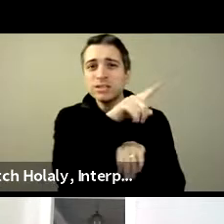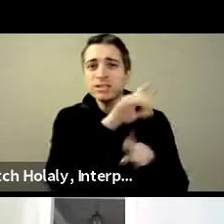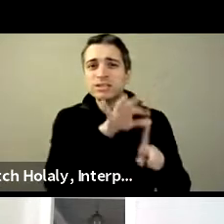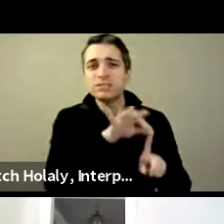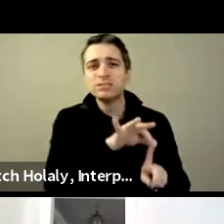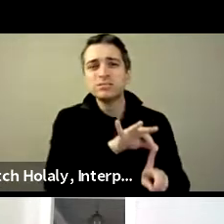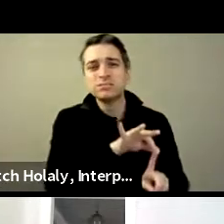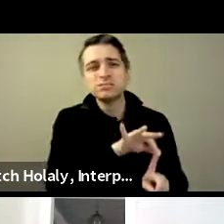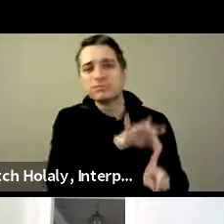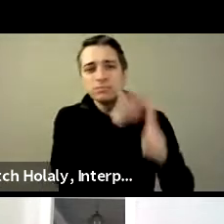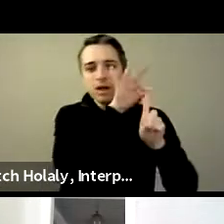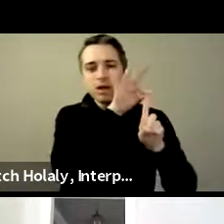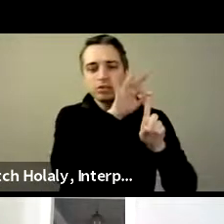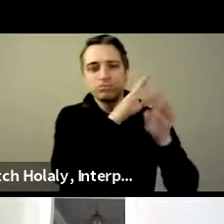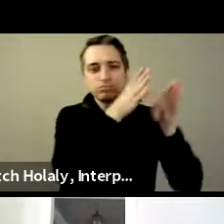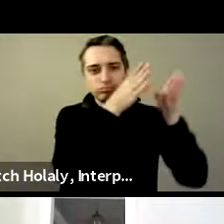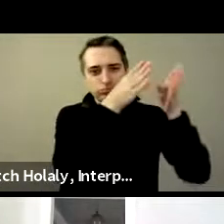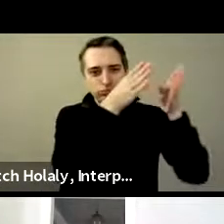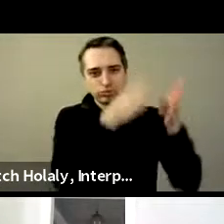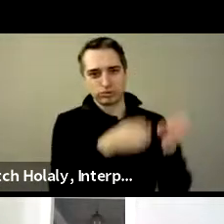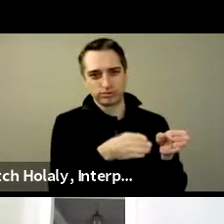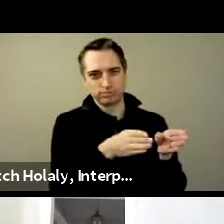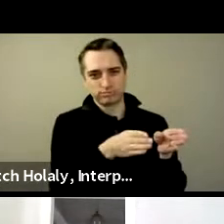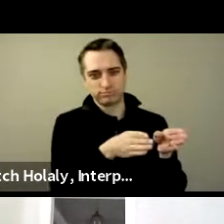being. He was always